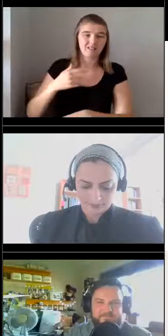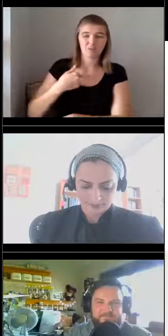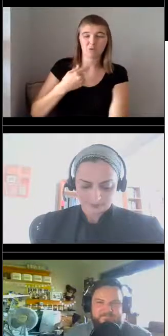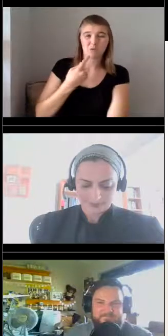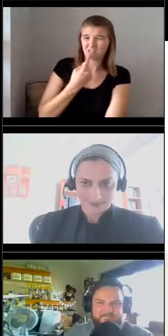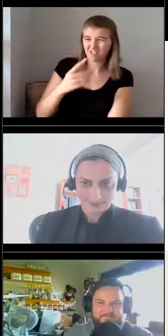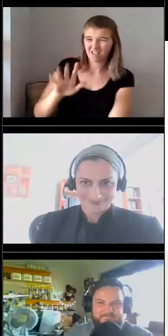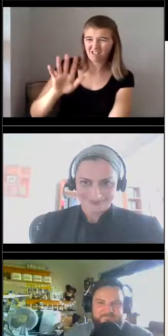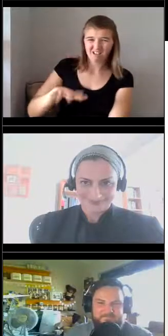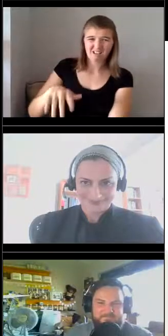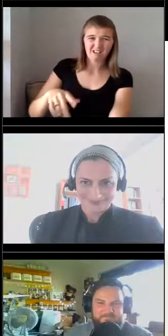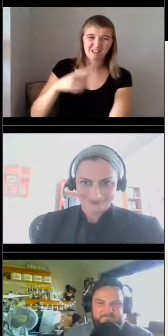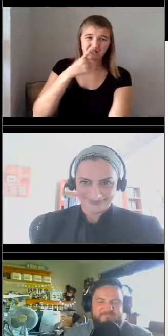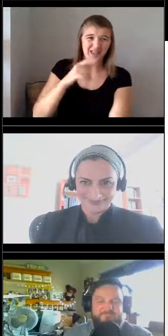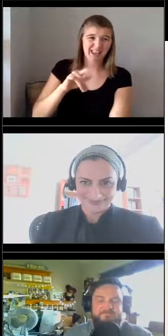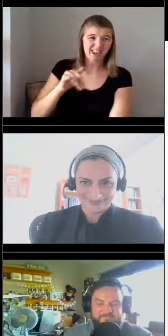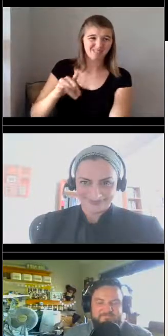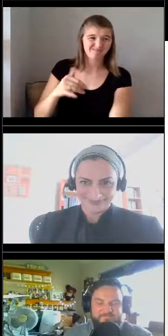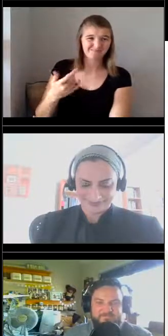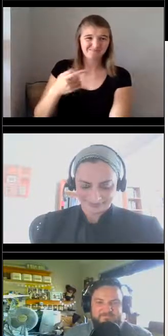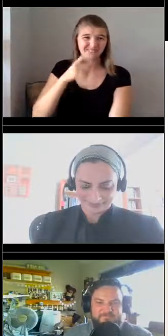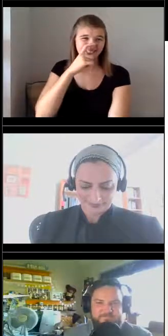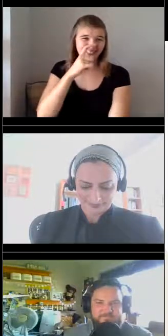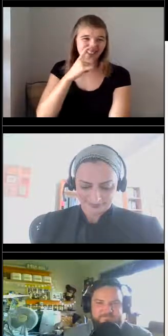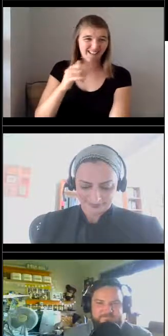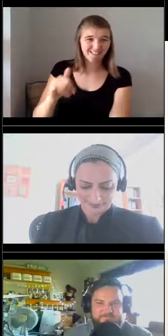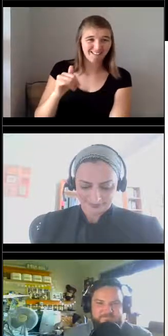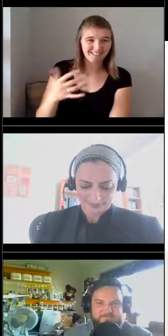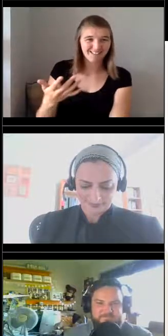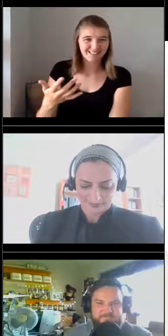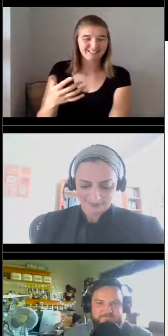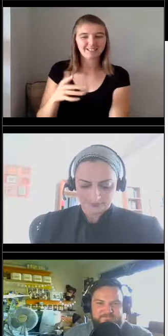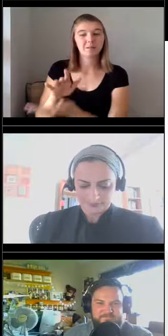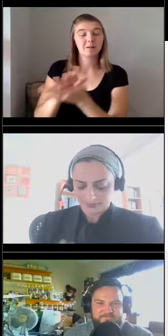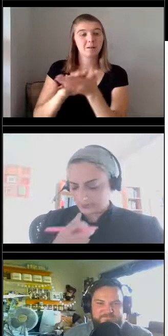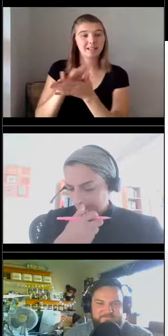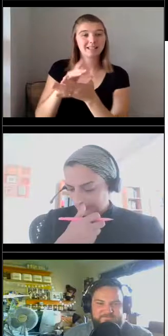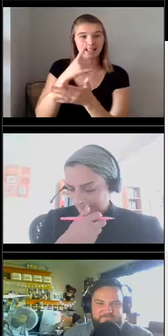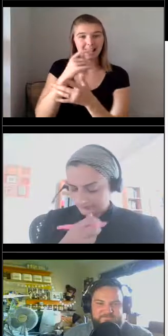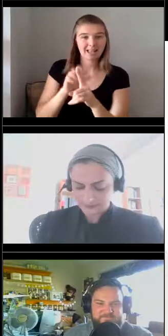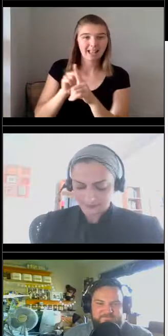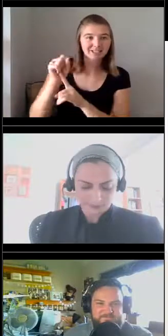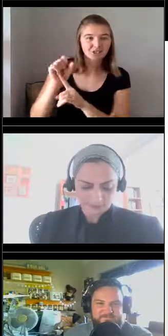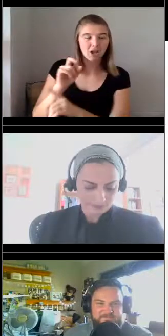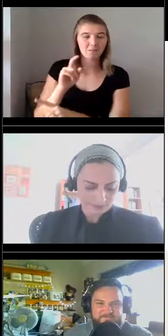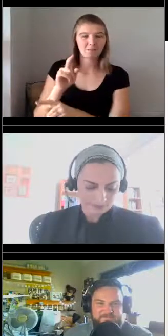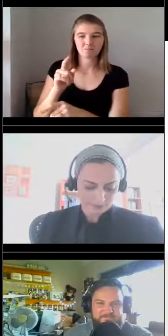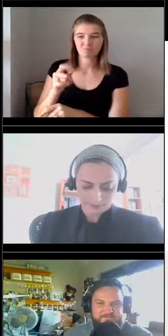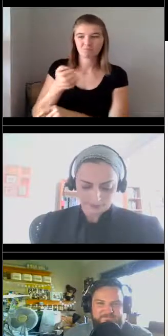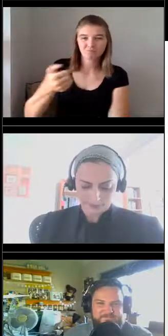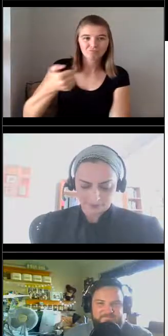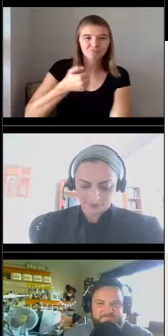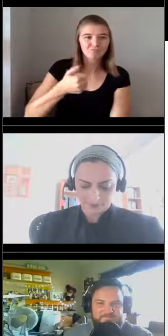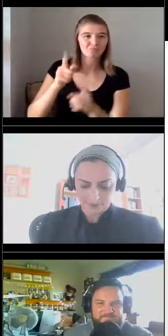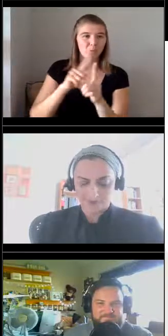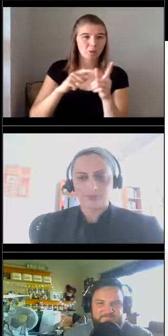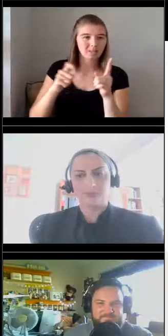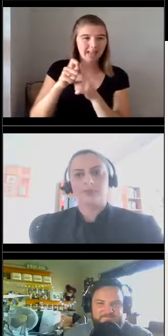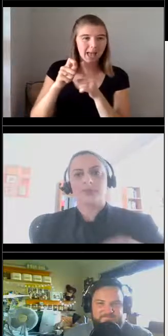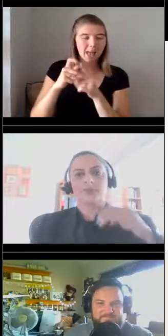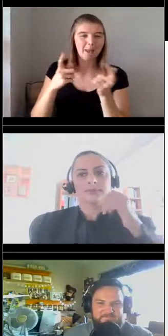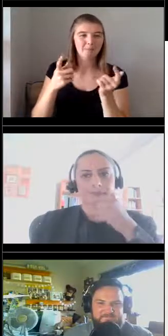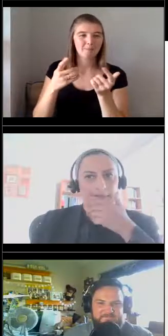me as like a big sister, and we do sometimes catch up with, you know, WhatsApp chat or stuff like that.